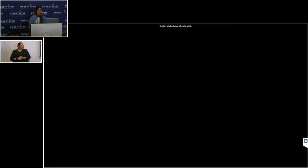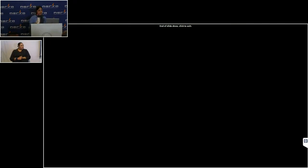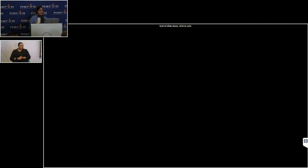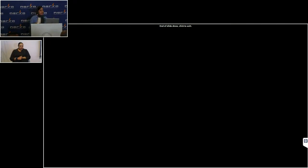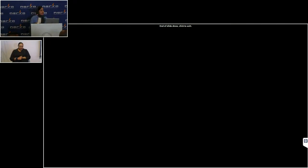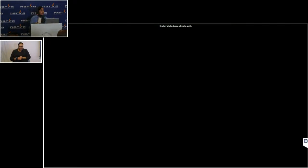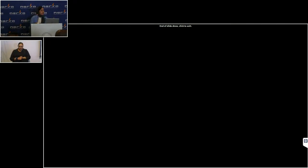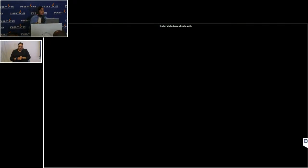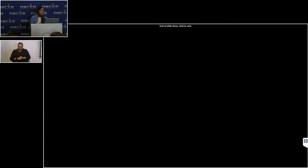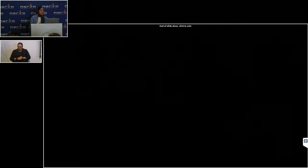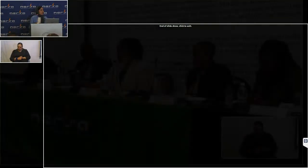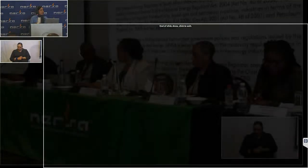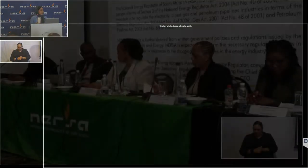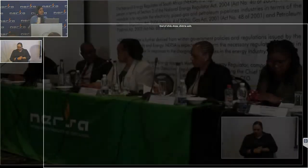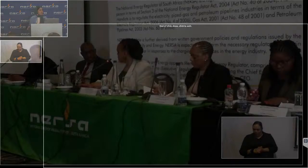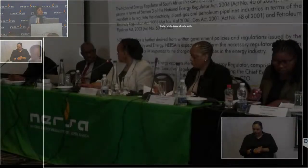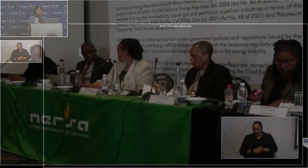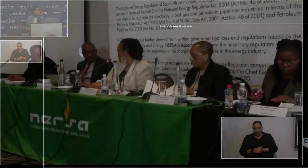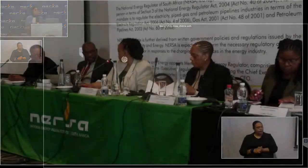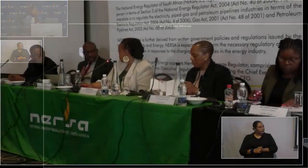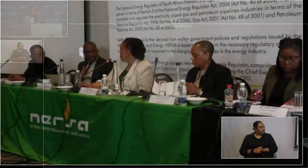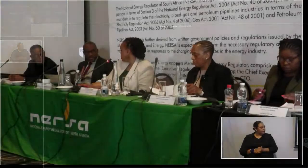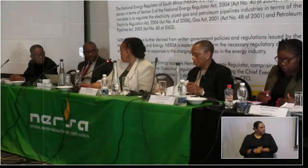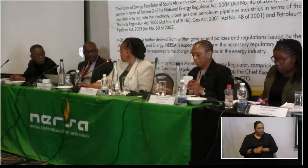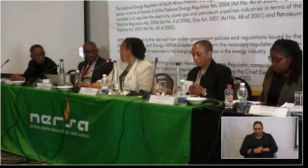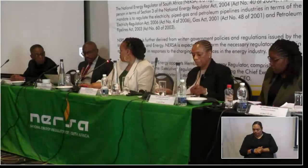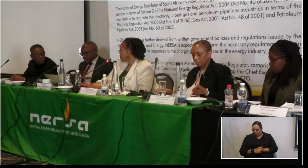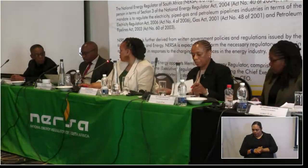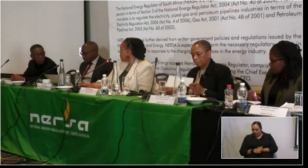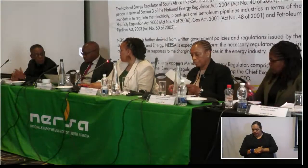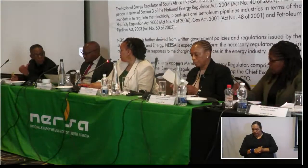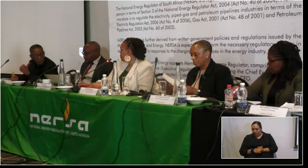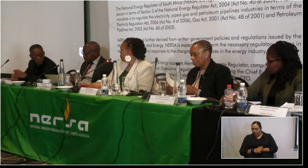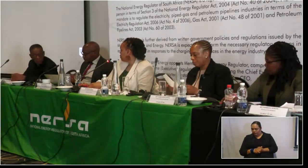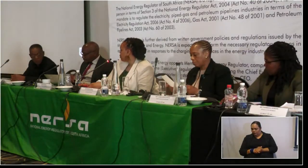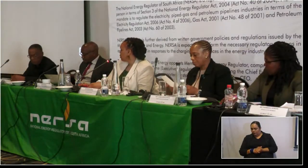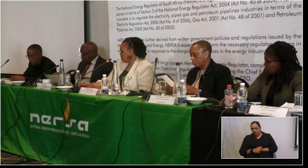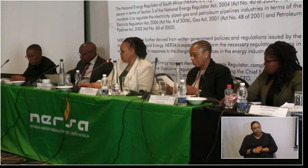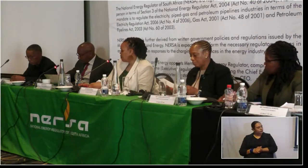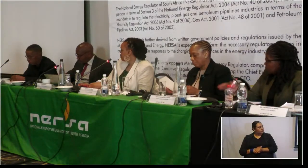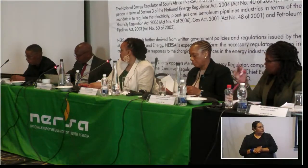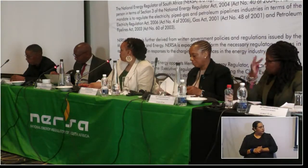Okay, yes, all right. This side, any question? Mr. Mkhize, please go ahead.